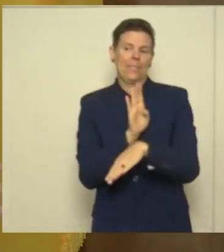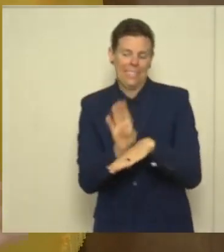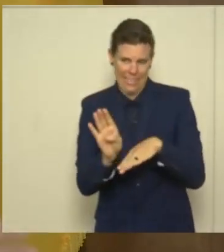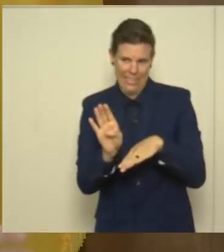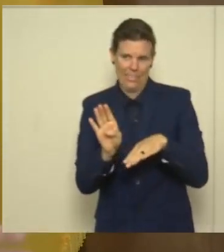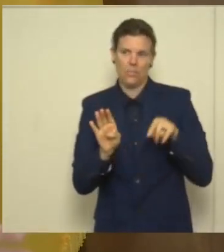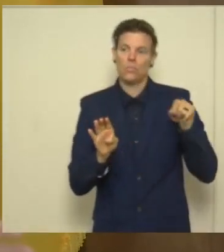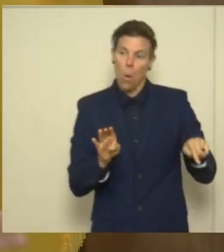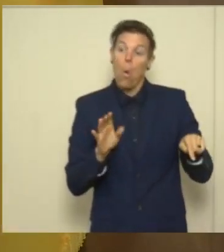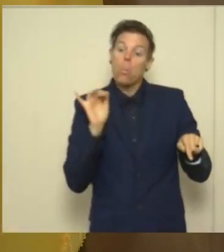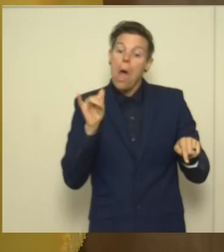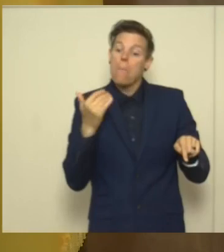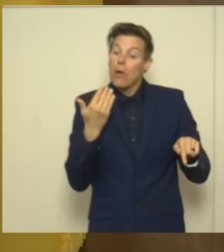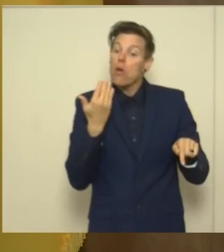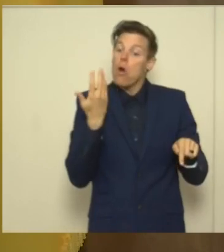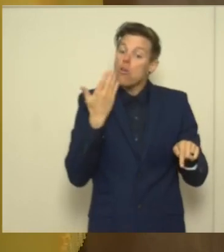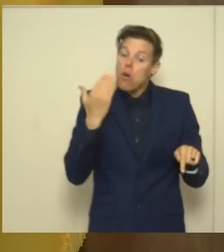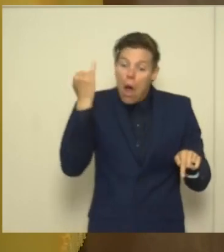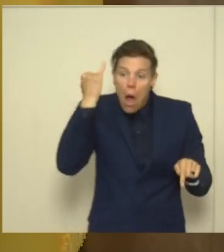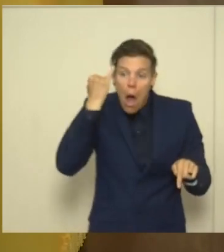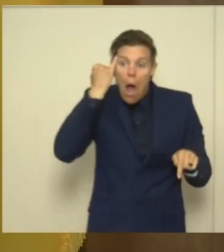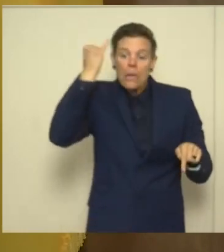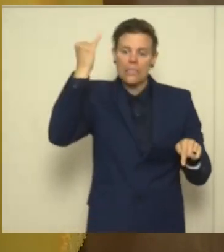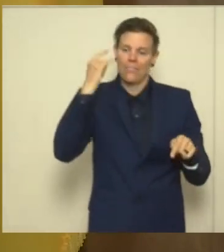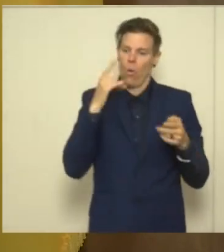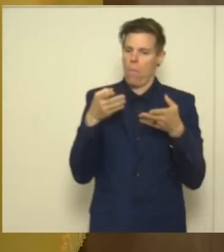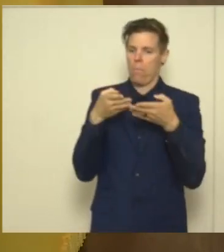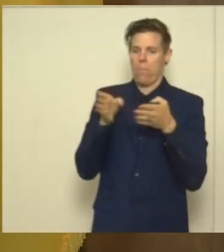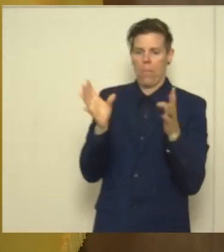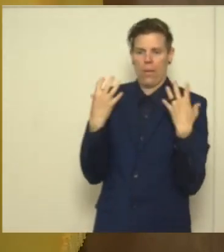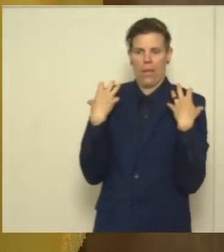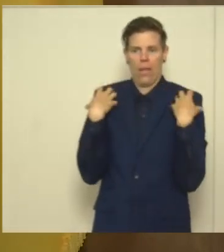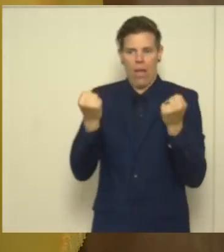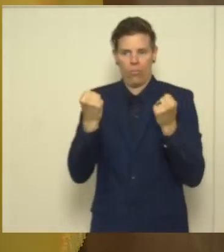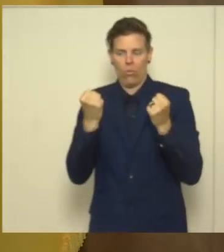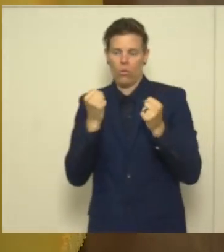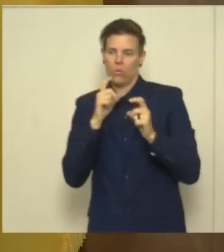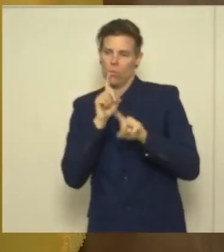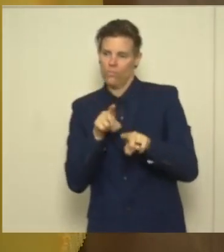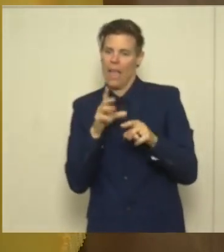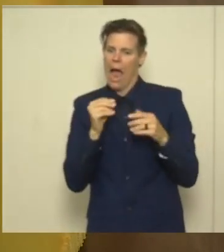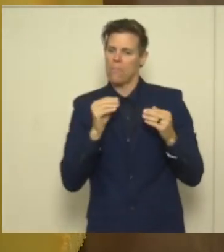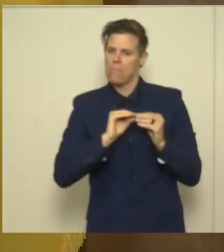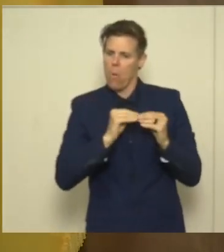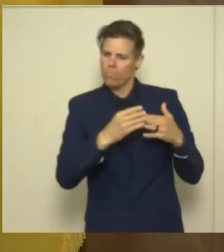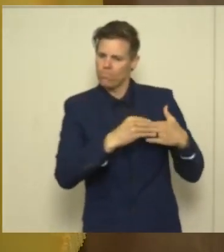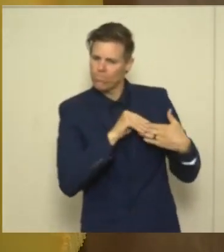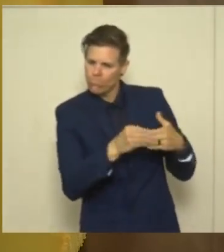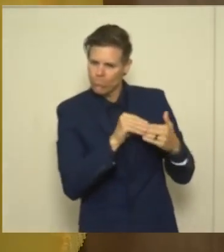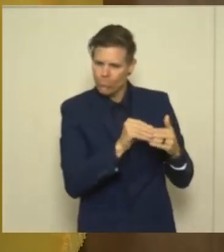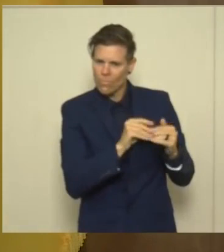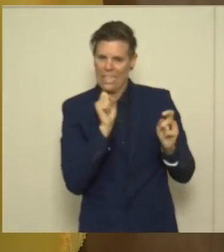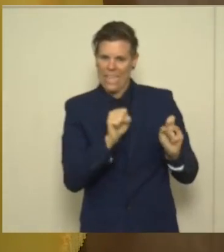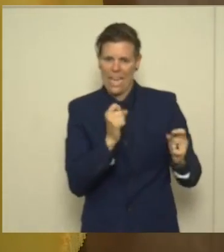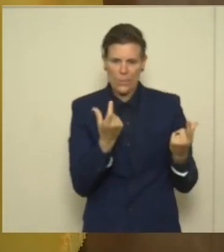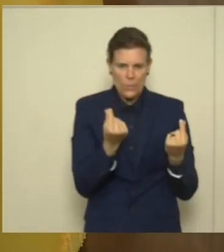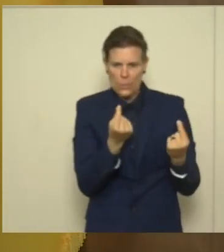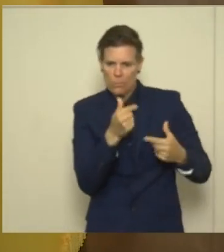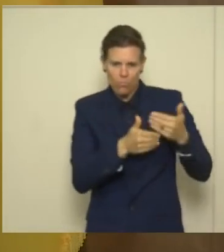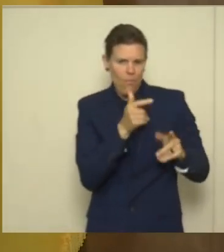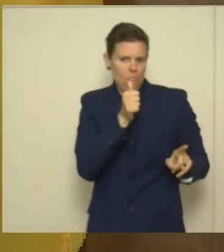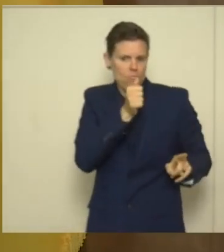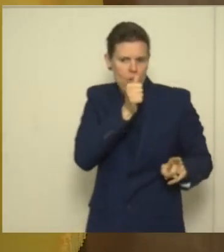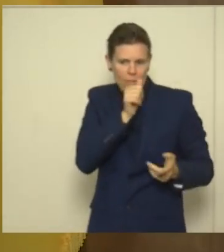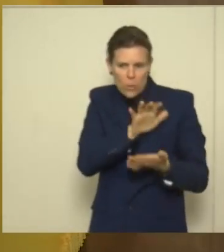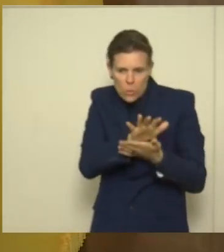safe practices and allowing, frankly, more flexibility in the private school space. We'll see